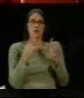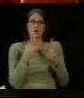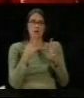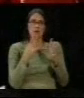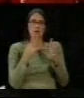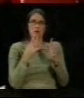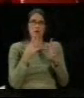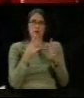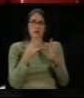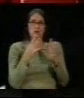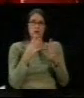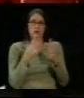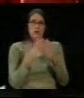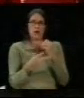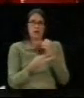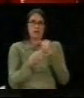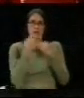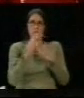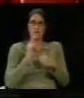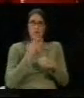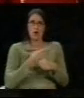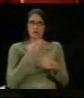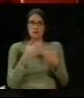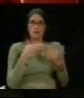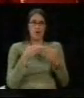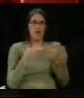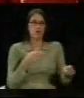Whether you give it to us now or not.